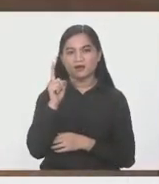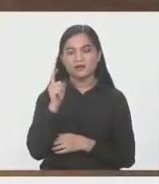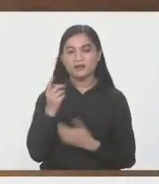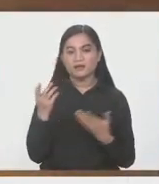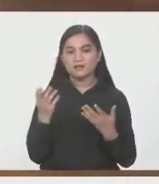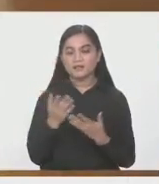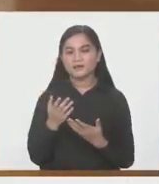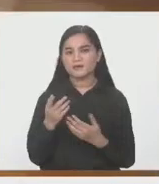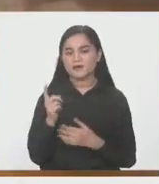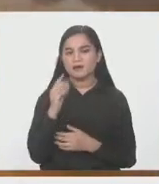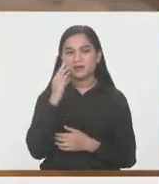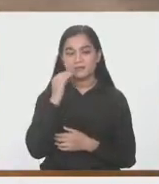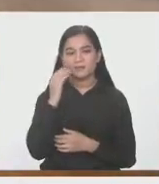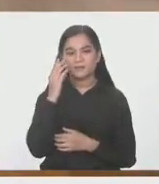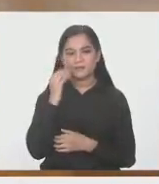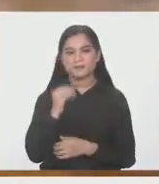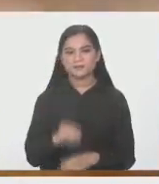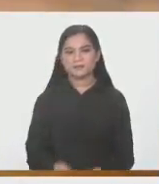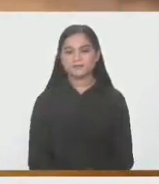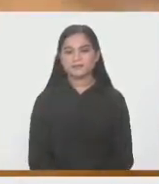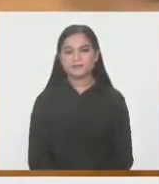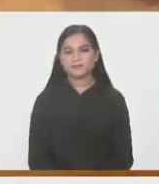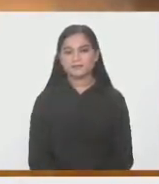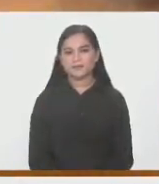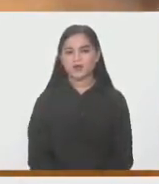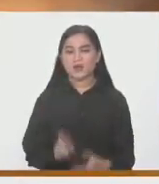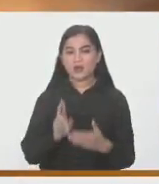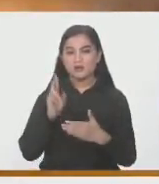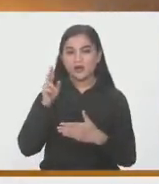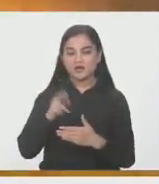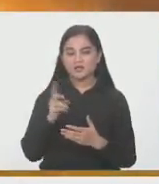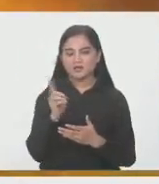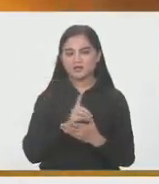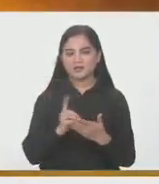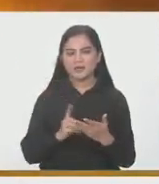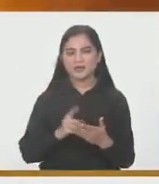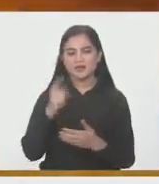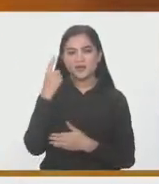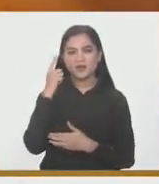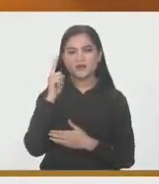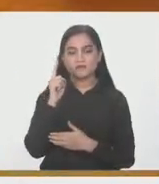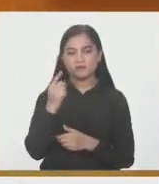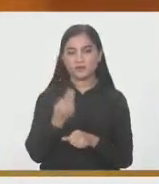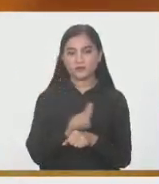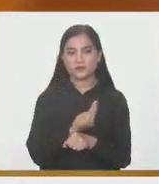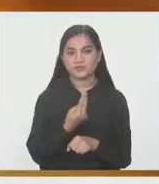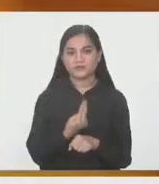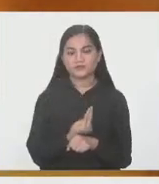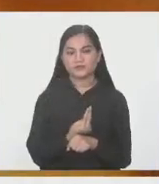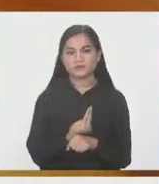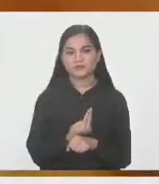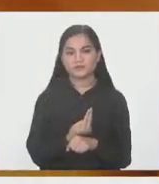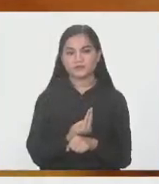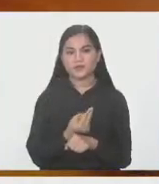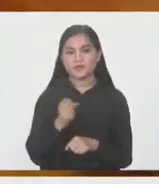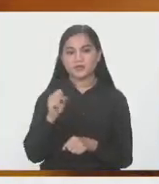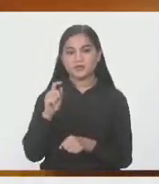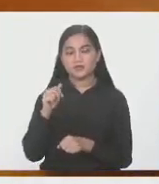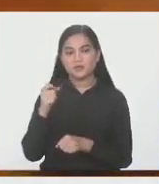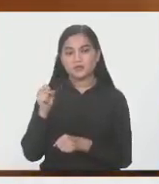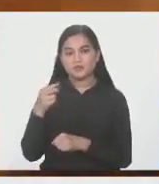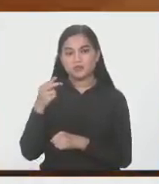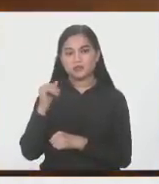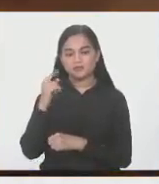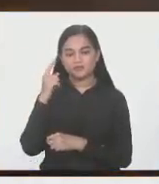to accelerate development. The rocket is designed to eventually be fully reusable. Starship flew halfway around the